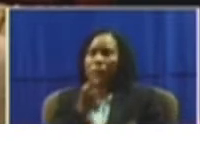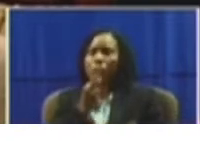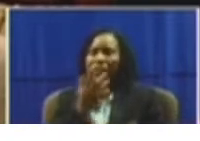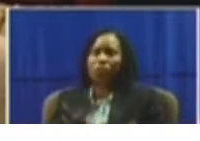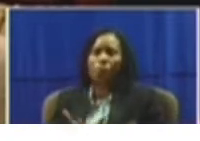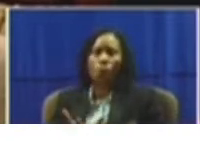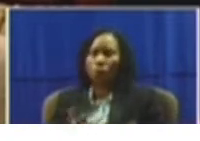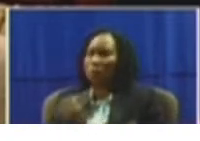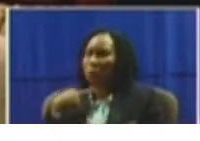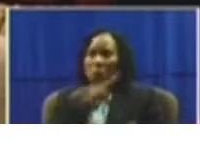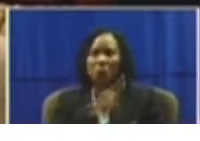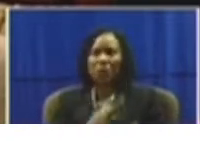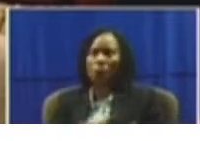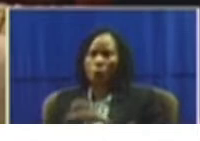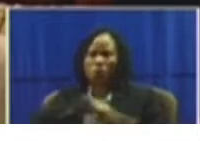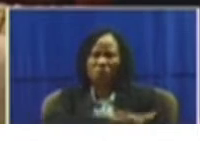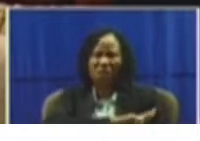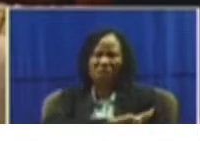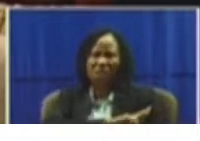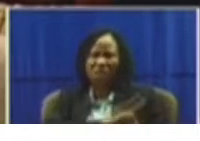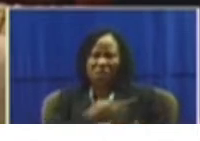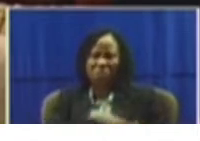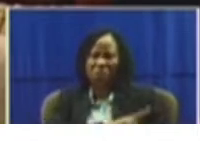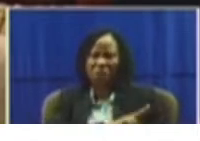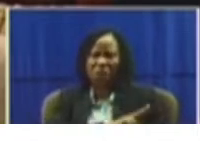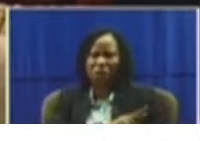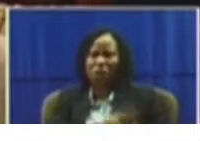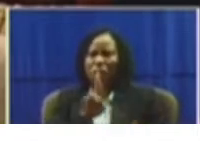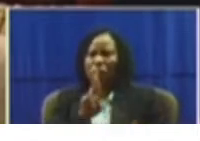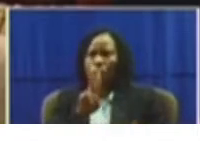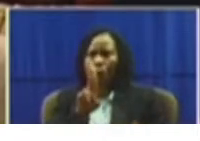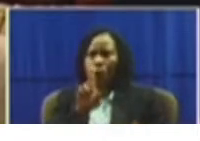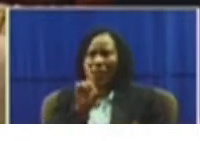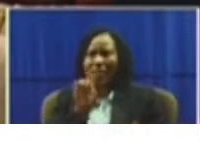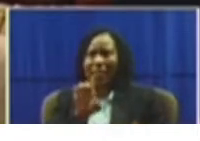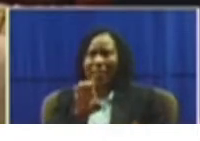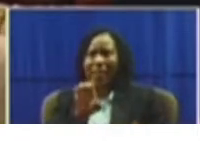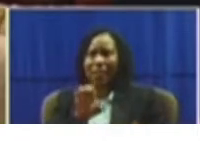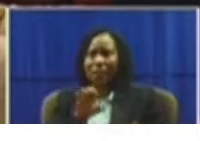are being very rude, and we are honorable members.